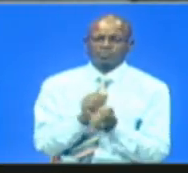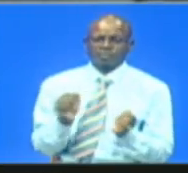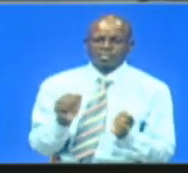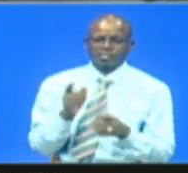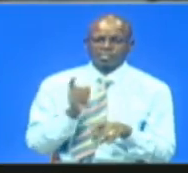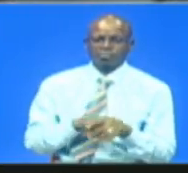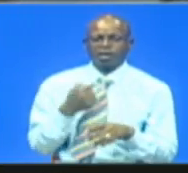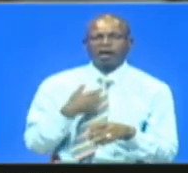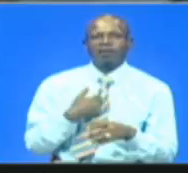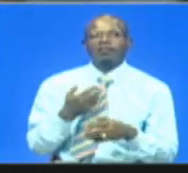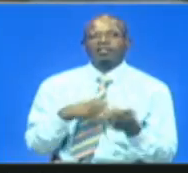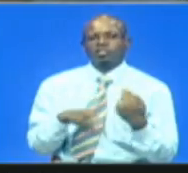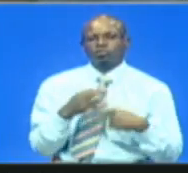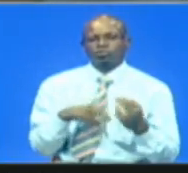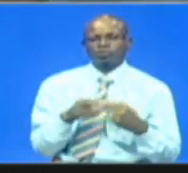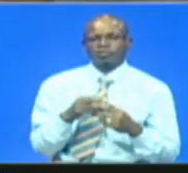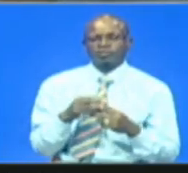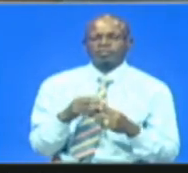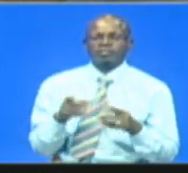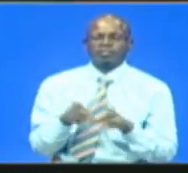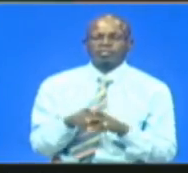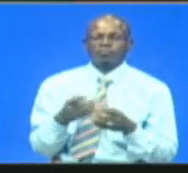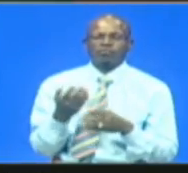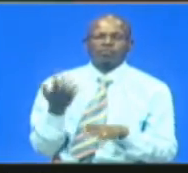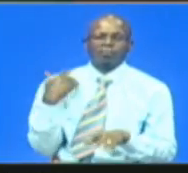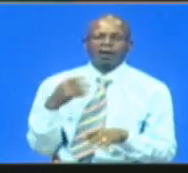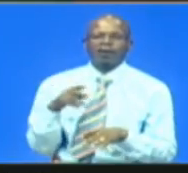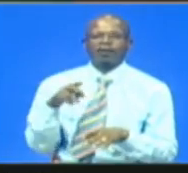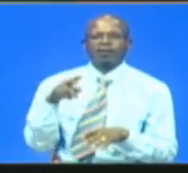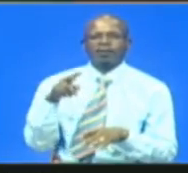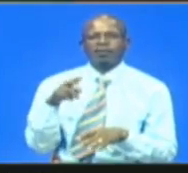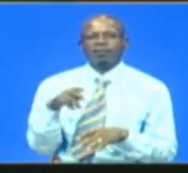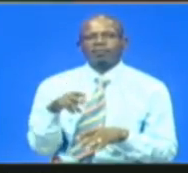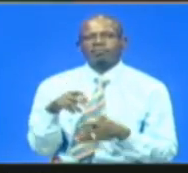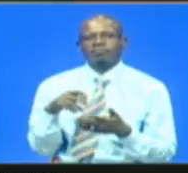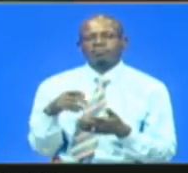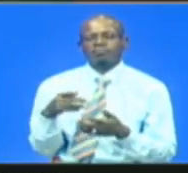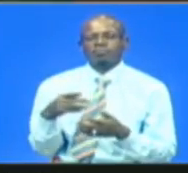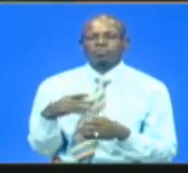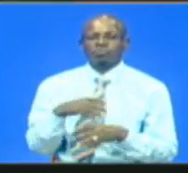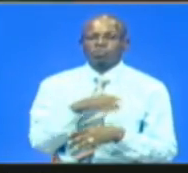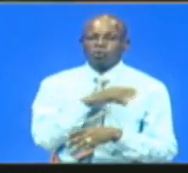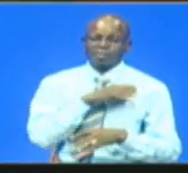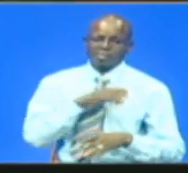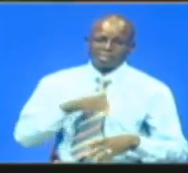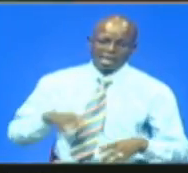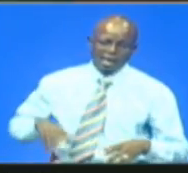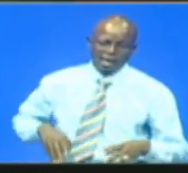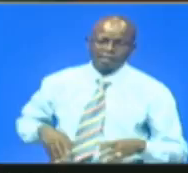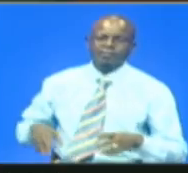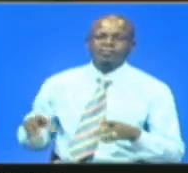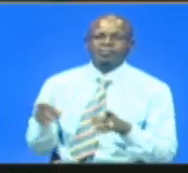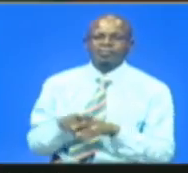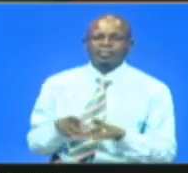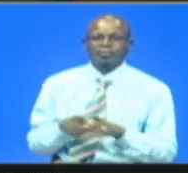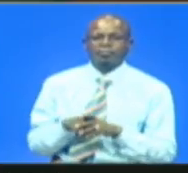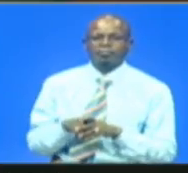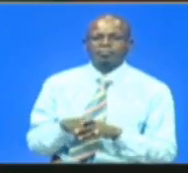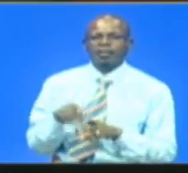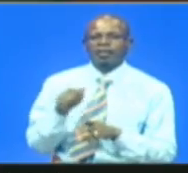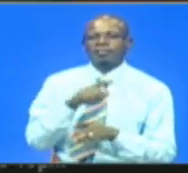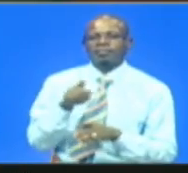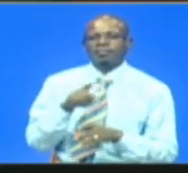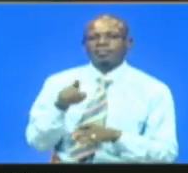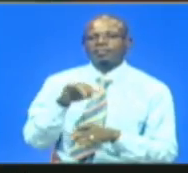include former NLC Commissioner Emma Njogu, former Chief Executive Officer Tom Aziz, and Dr.